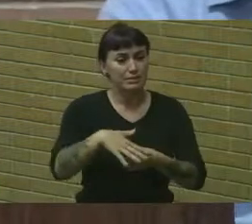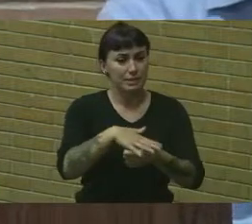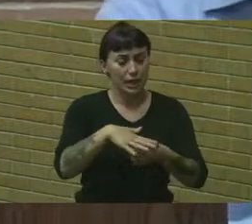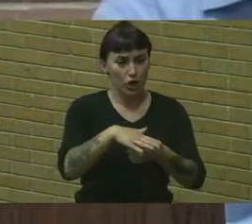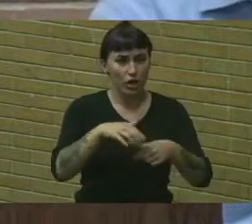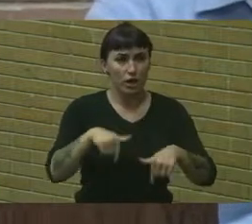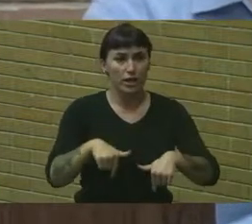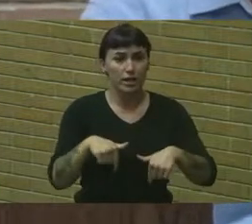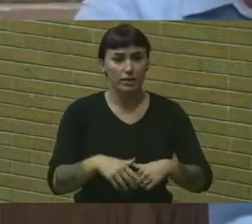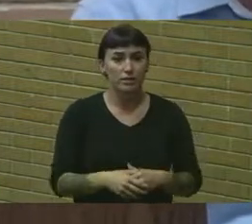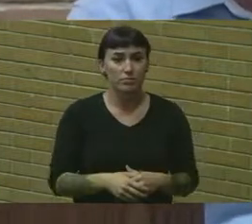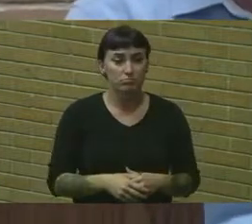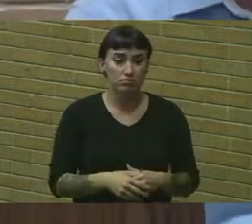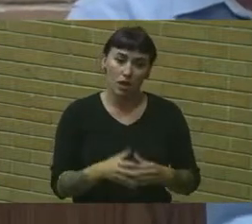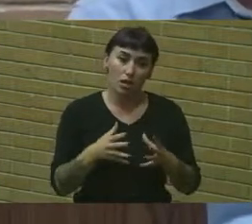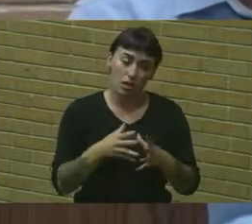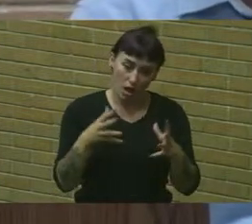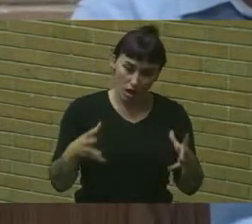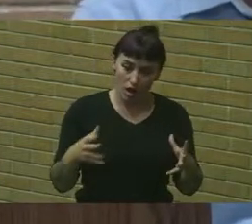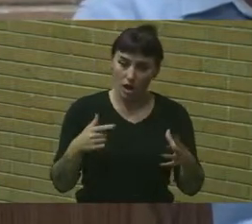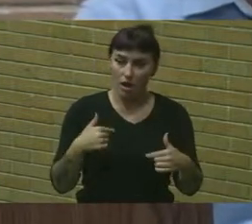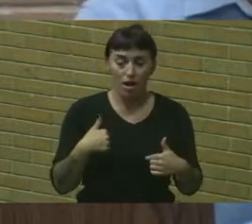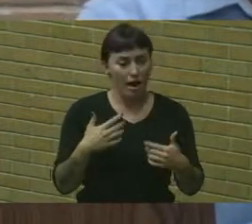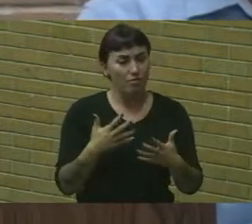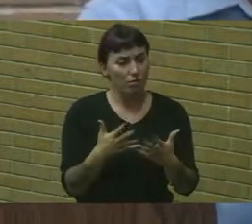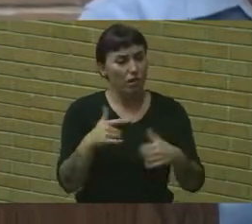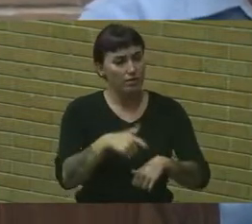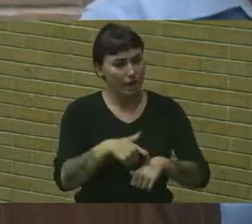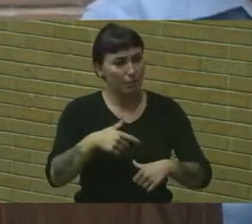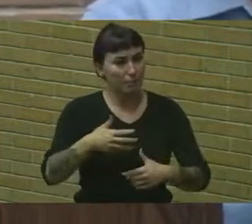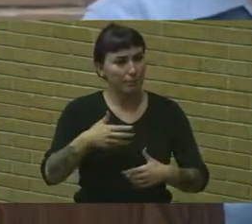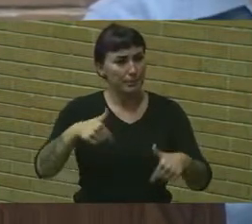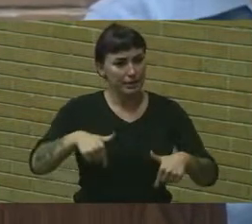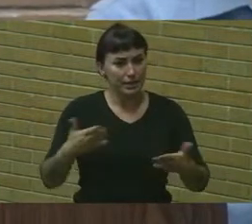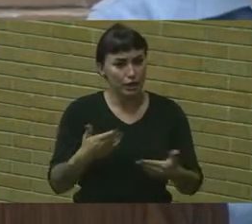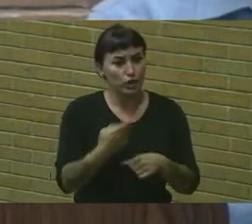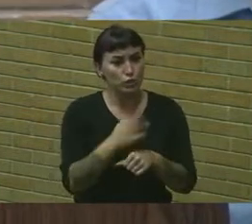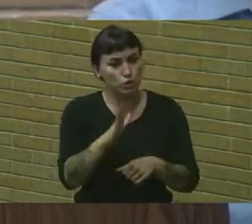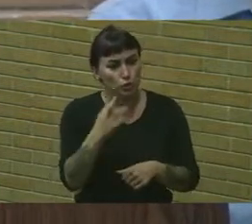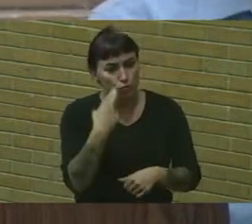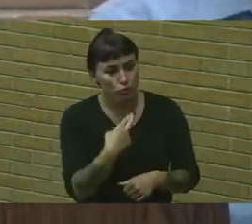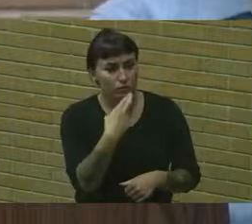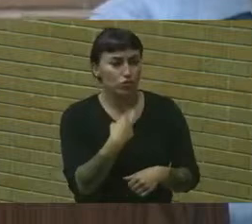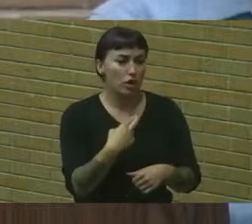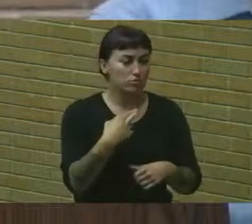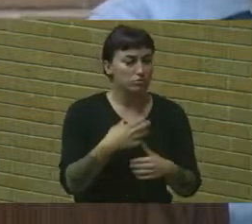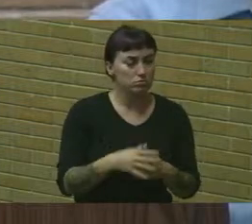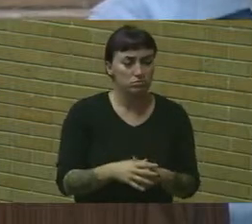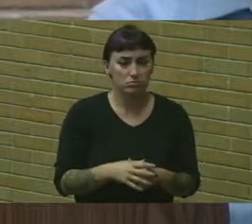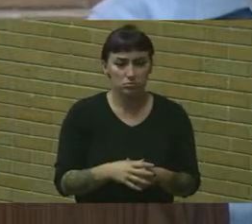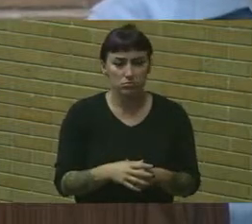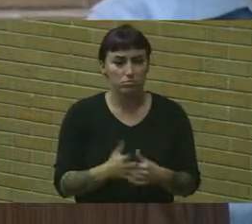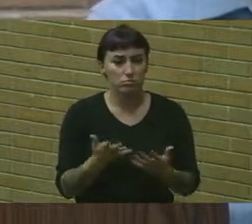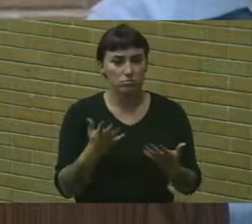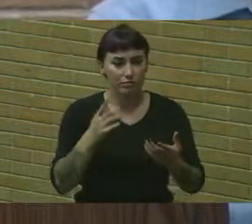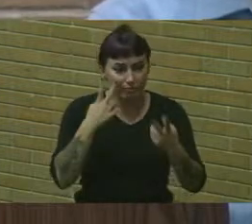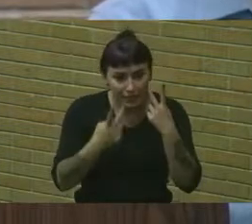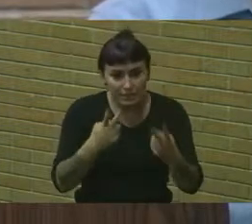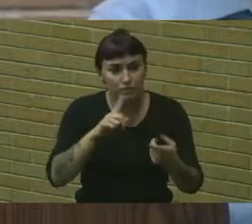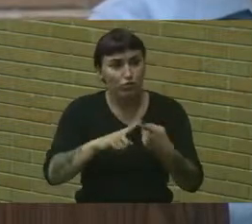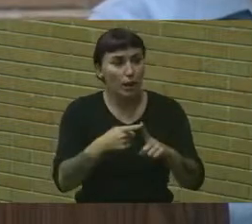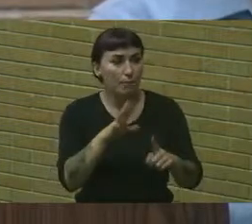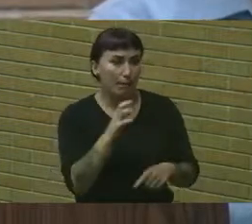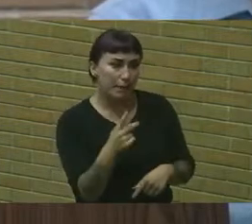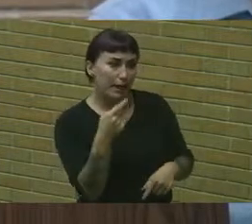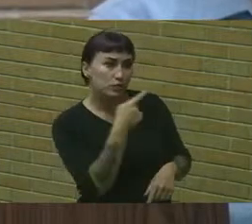is a lot. I spend a lot of time here using your restaurants and so on and so forth, visiting friends, and my bank is